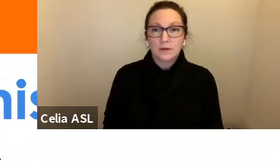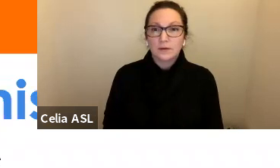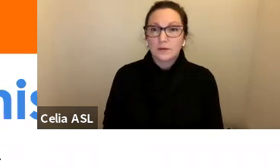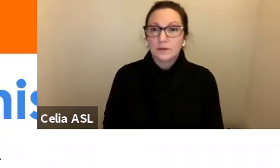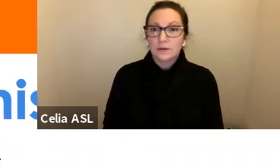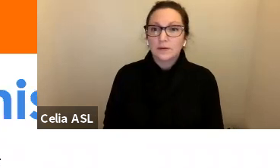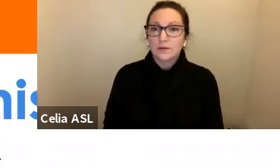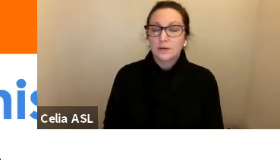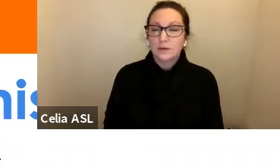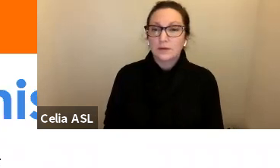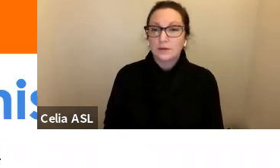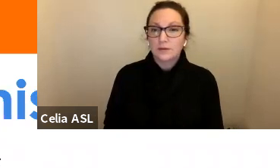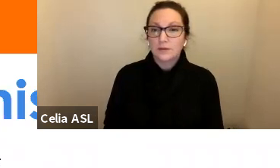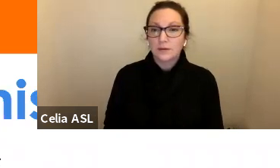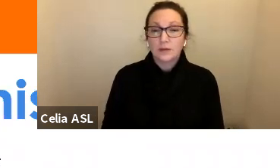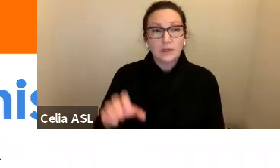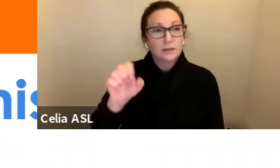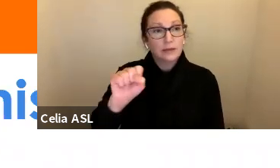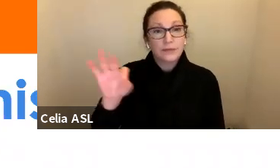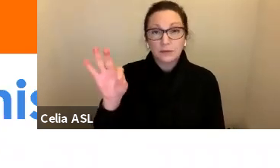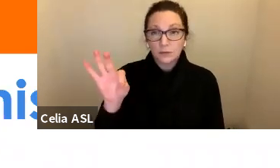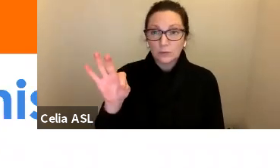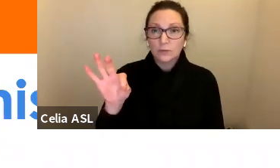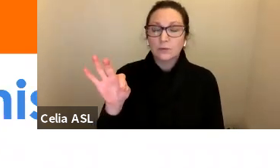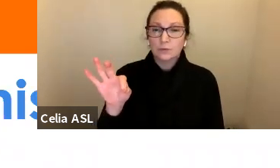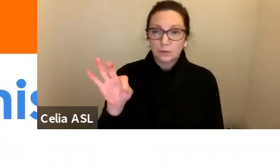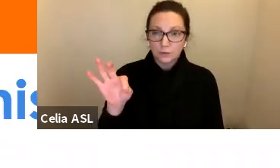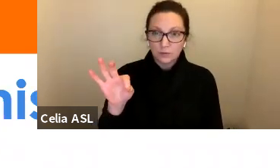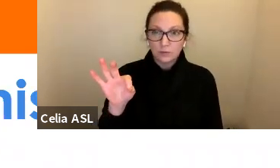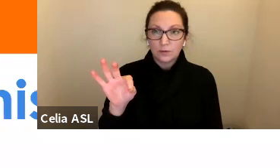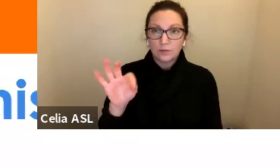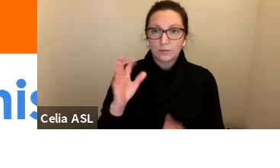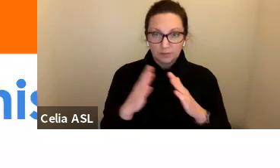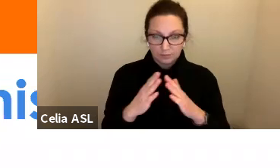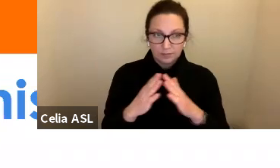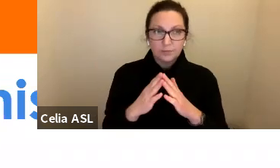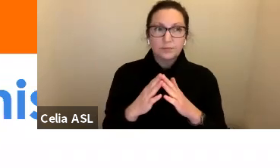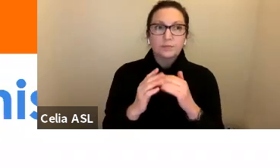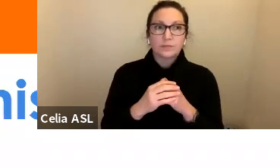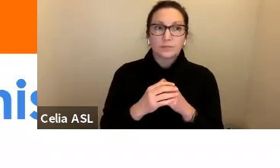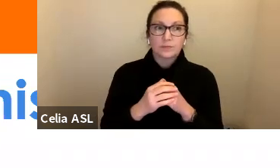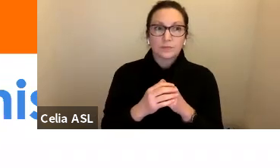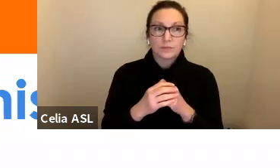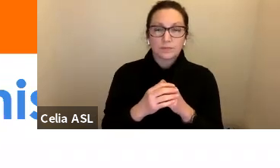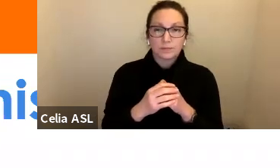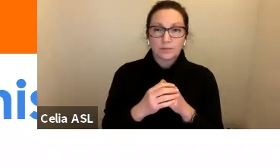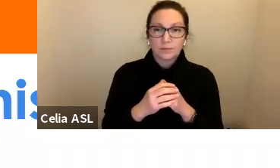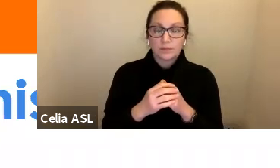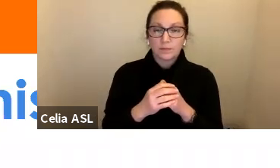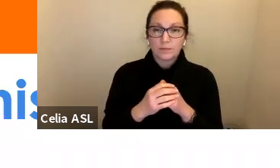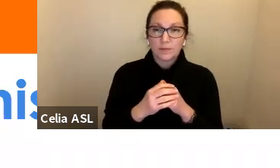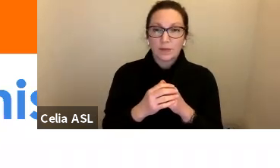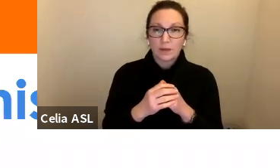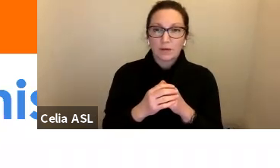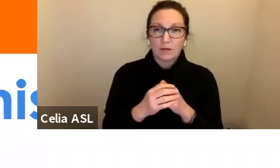So the next slide is about San Francisco. And I will preface this with saying that